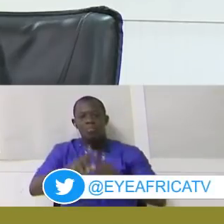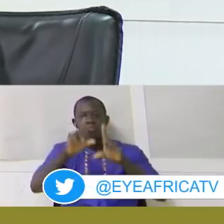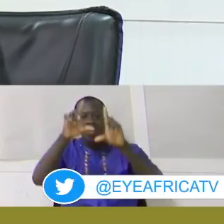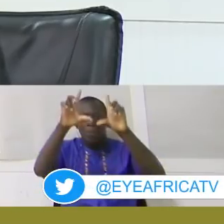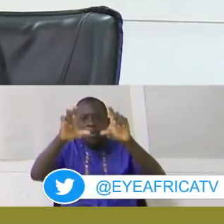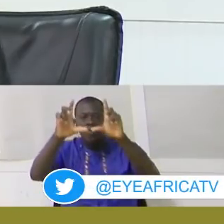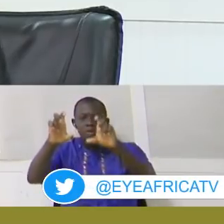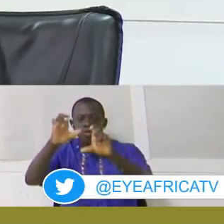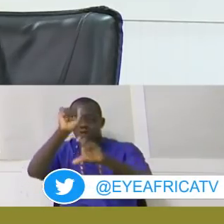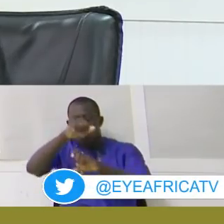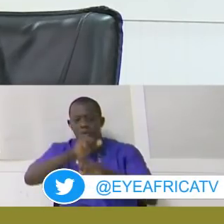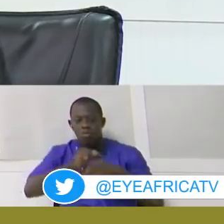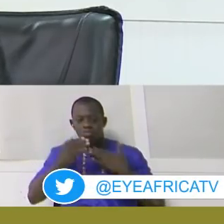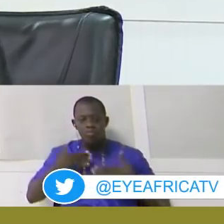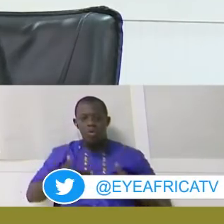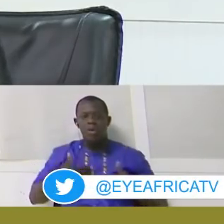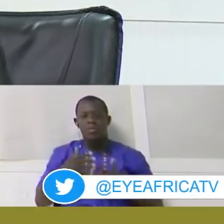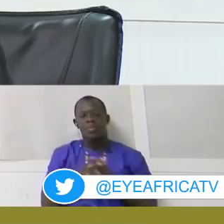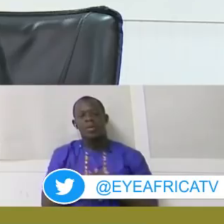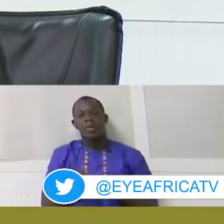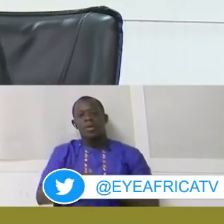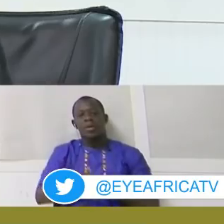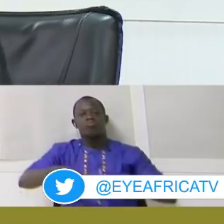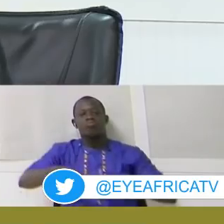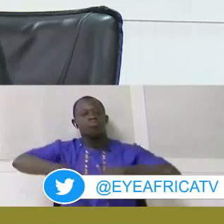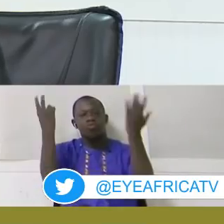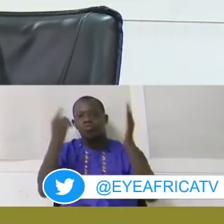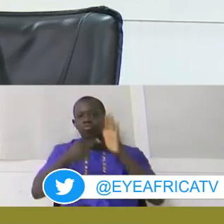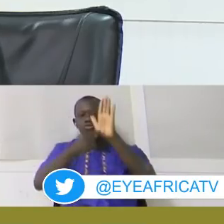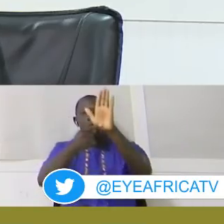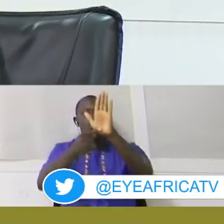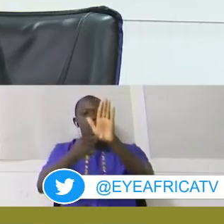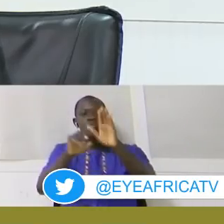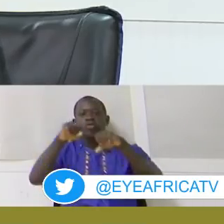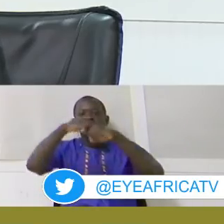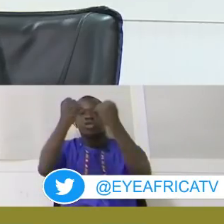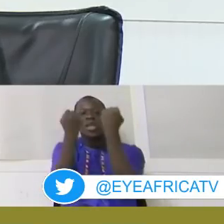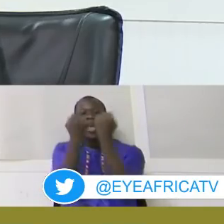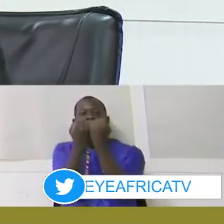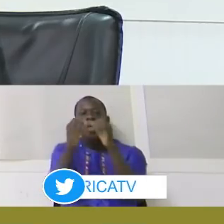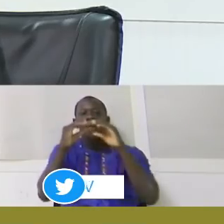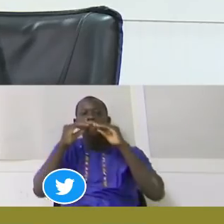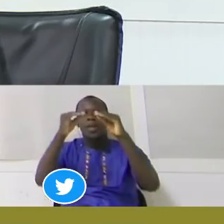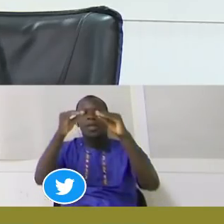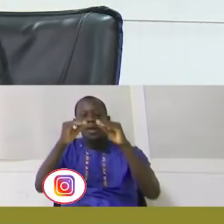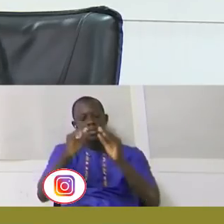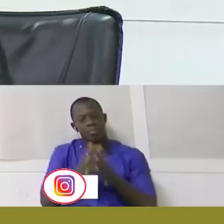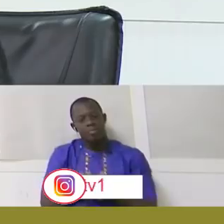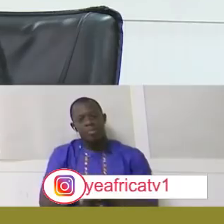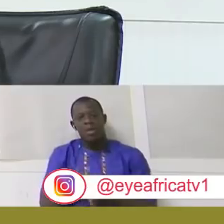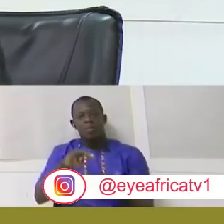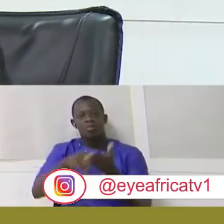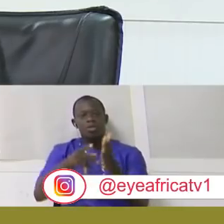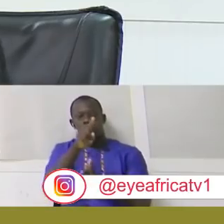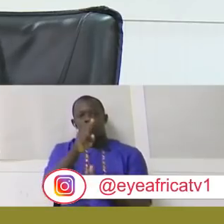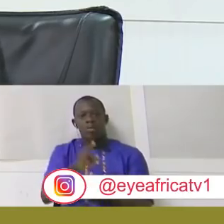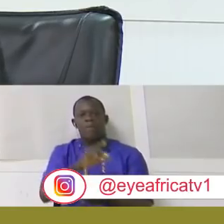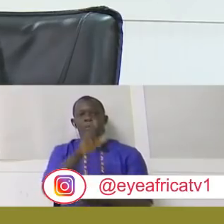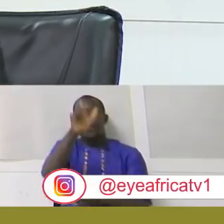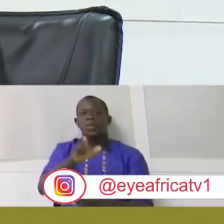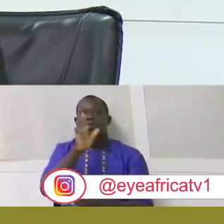la. I will take a photograph of you. Ma expose la social media. And I will expose you on social media. Because you are a public